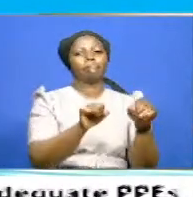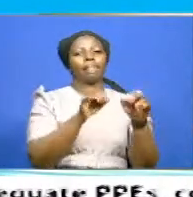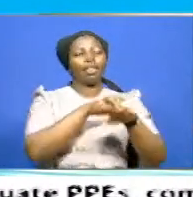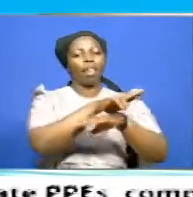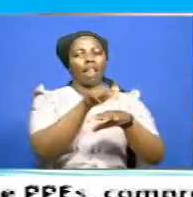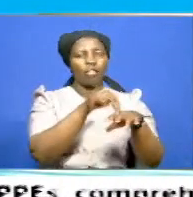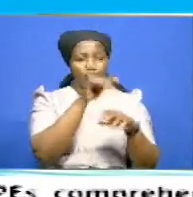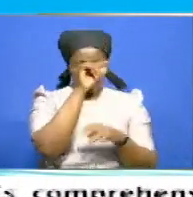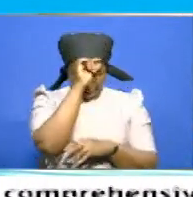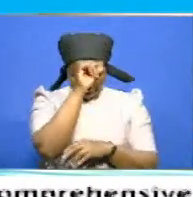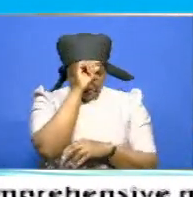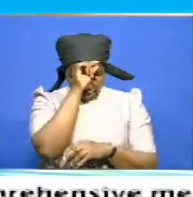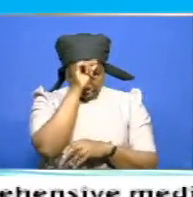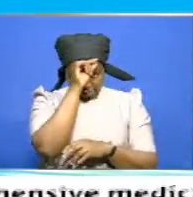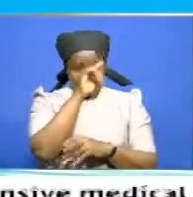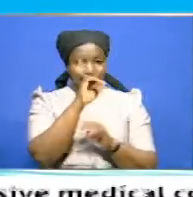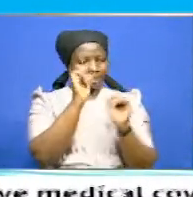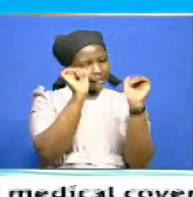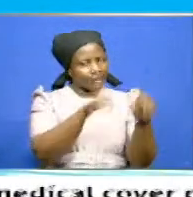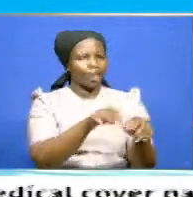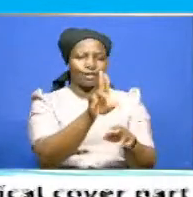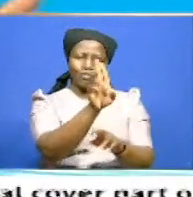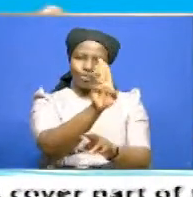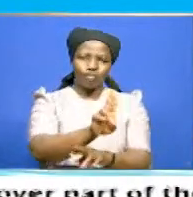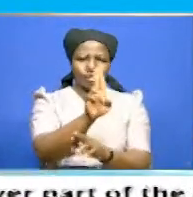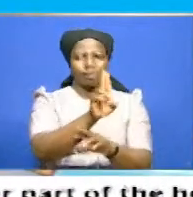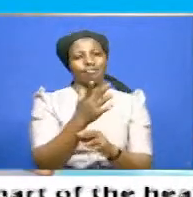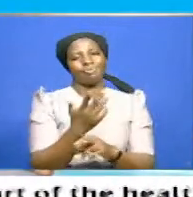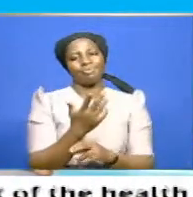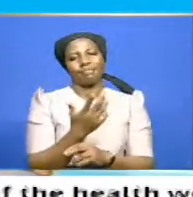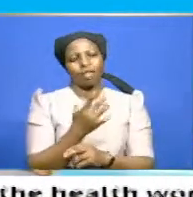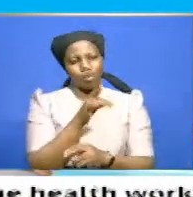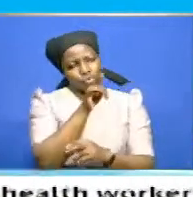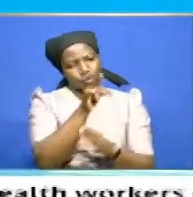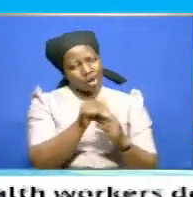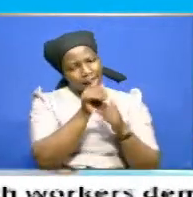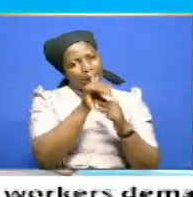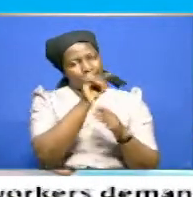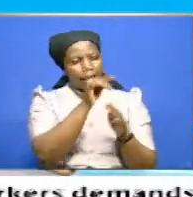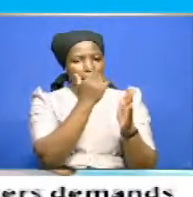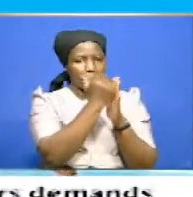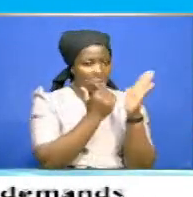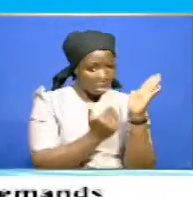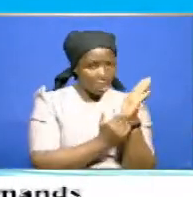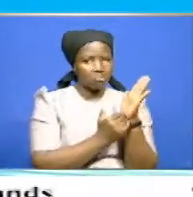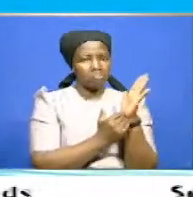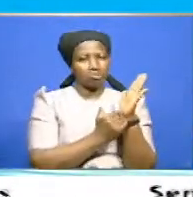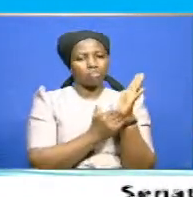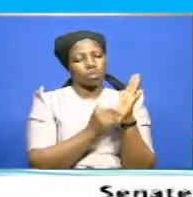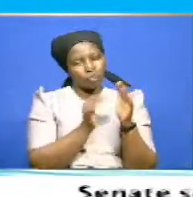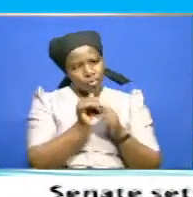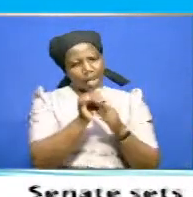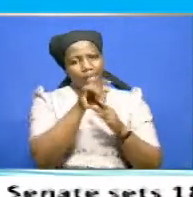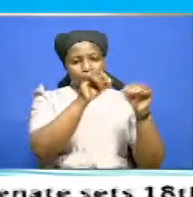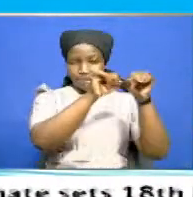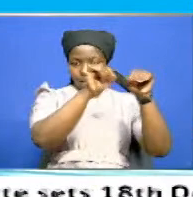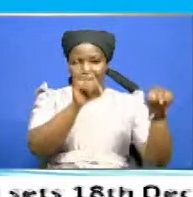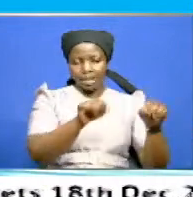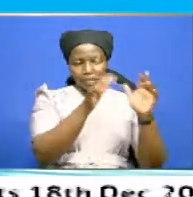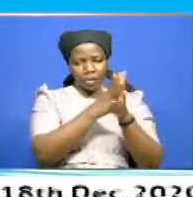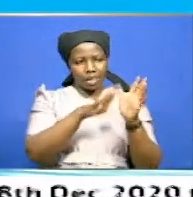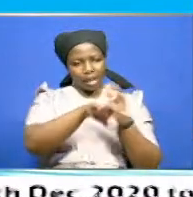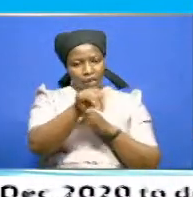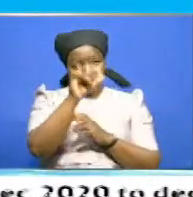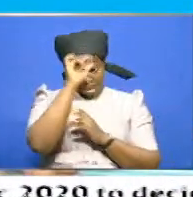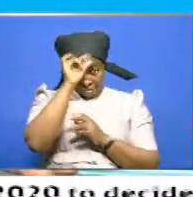national government, you know, can adopt? You pioneered this system, or you piloted this system with the county government